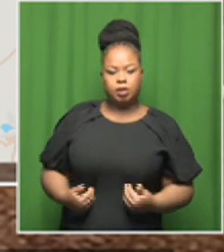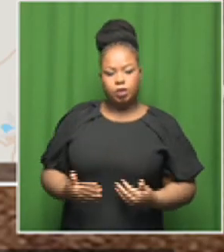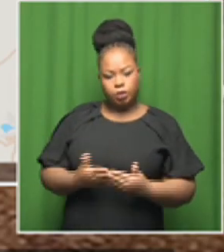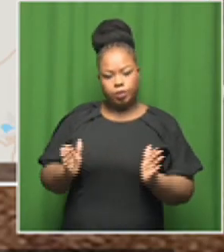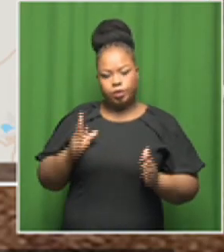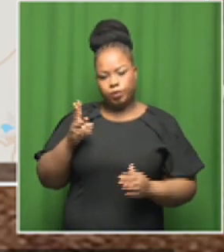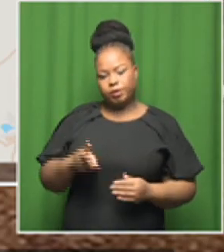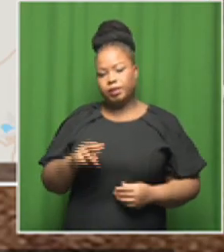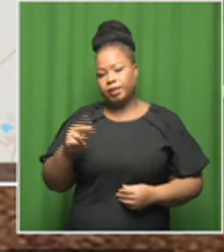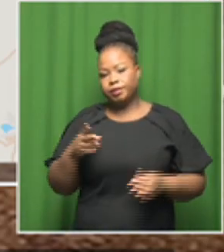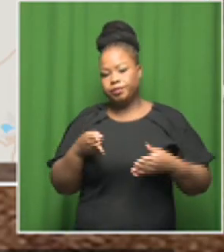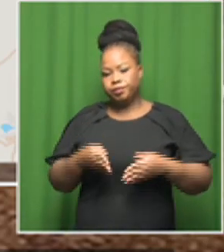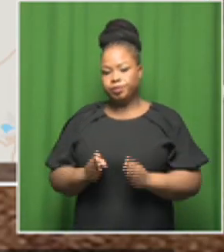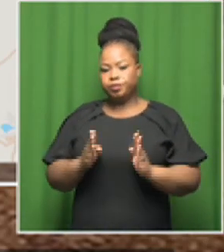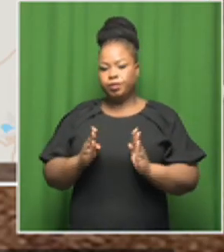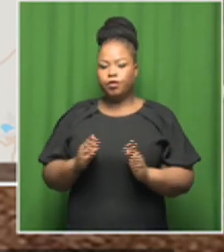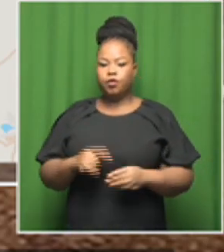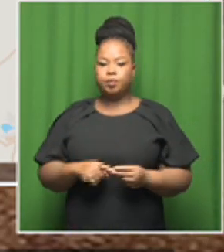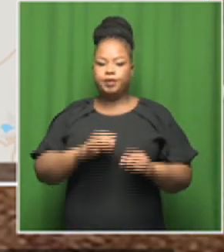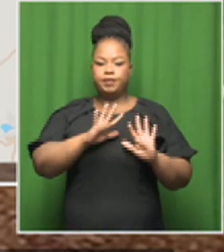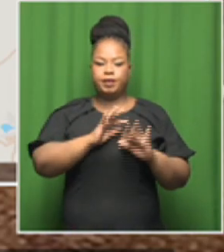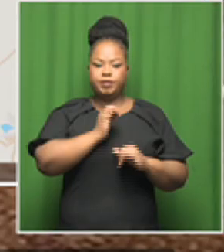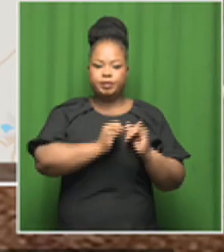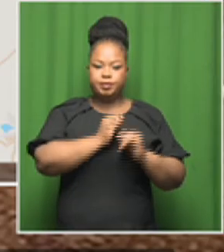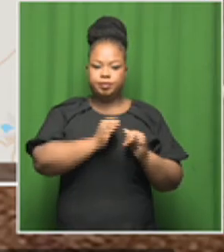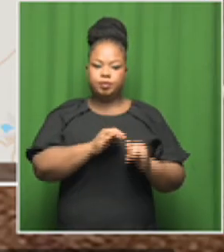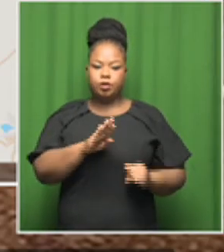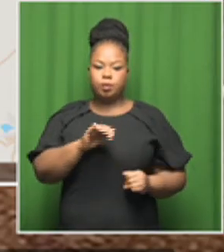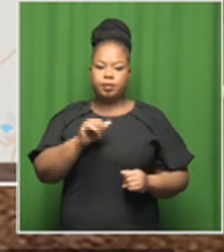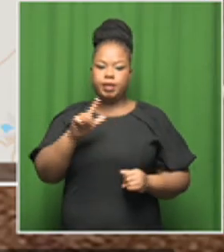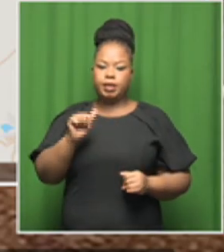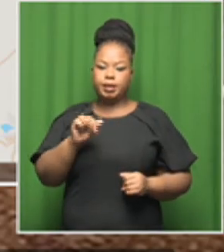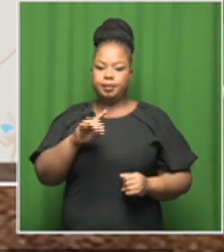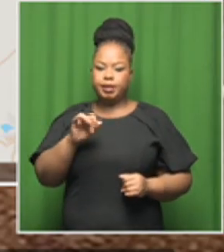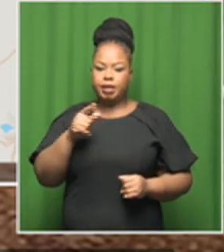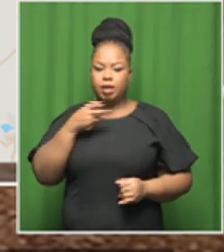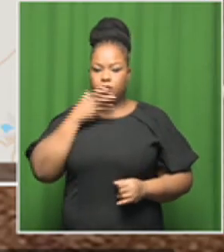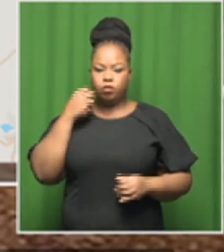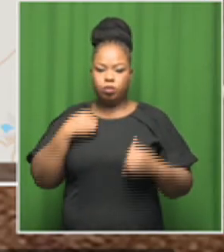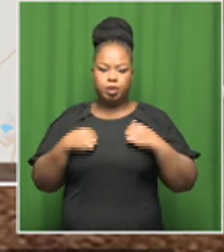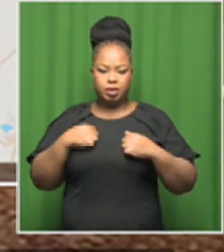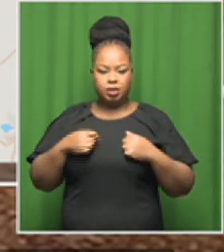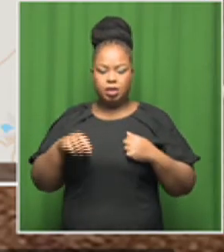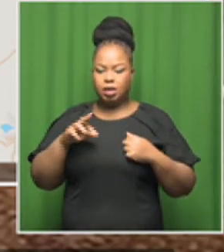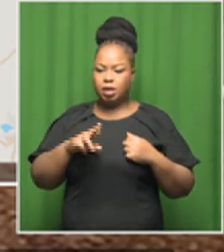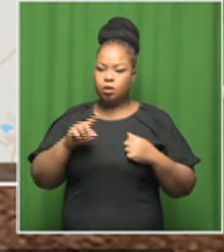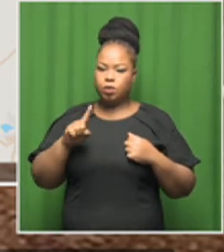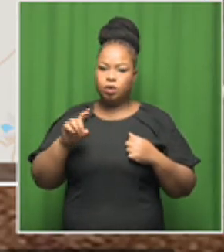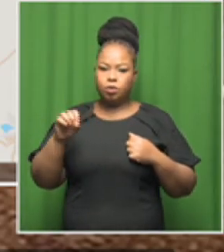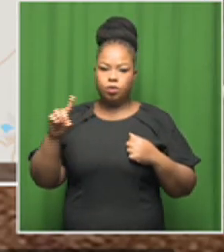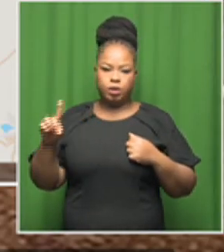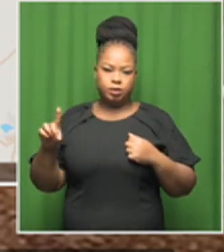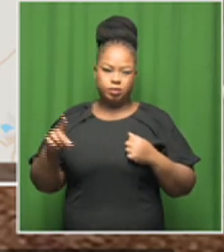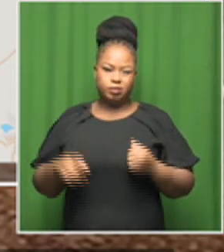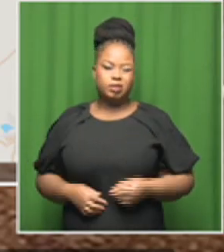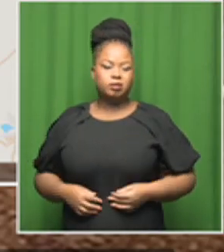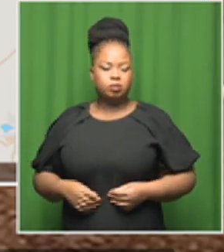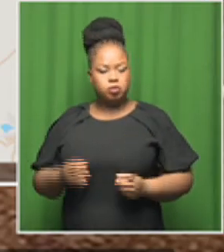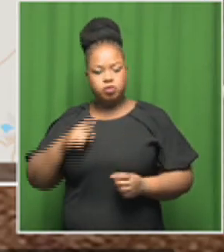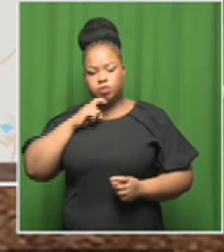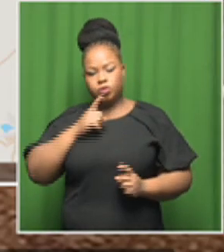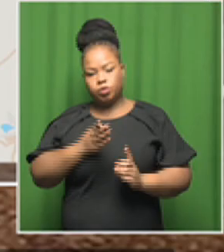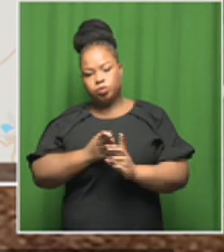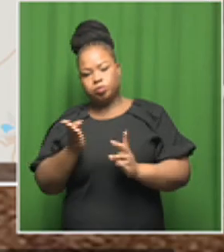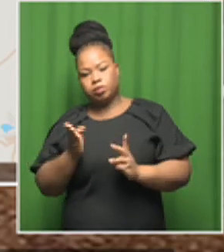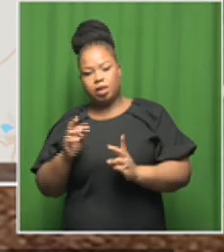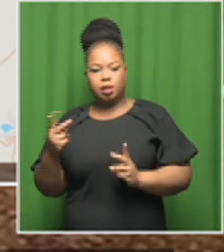got the road that links you from the 511 out to Bila Bila and then onto the R101 or the N1. So there's plenty of alternatives, but you'll have